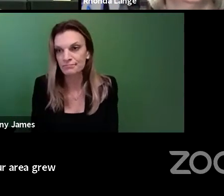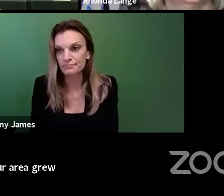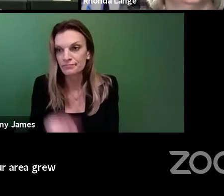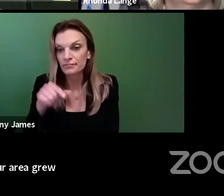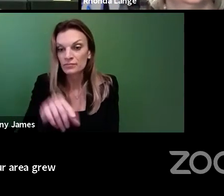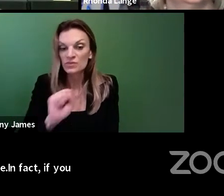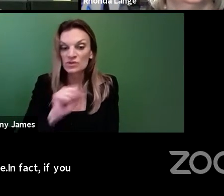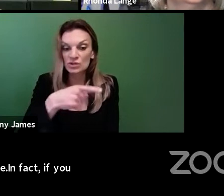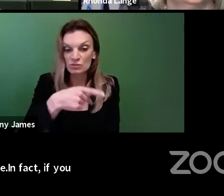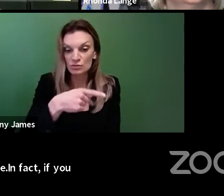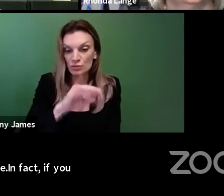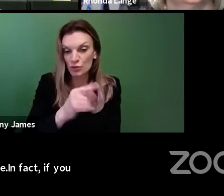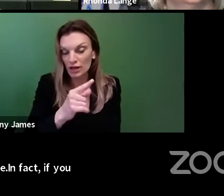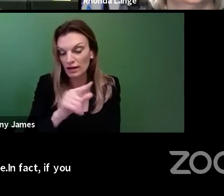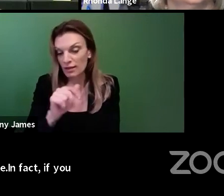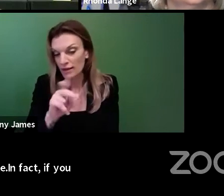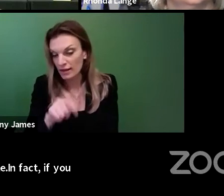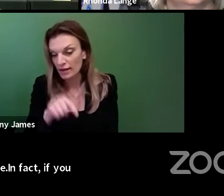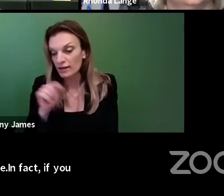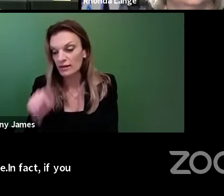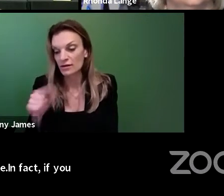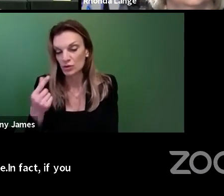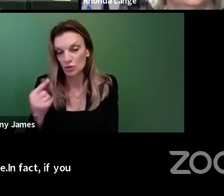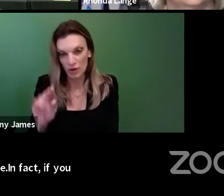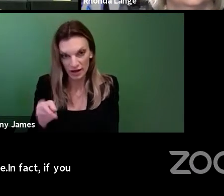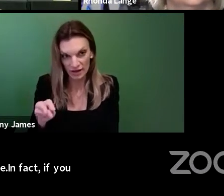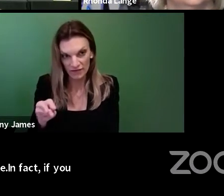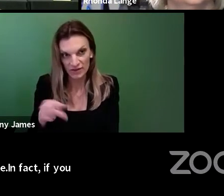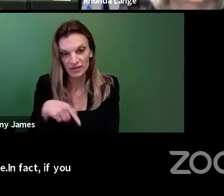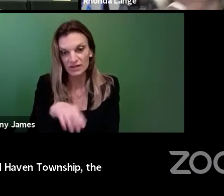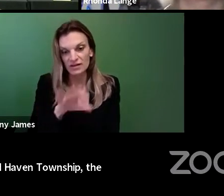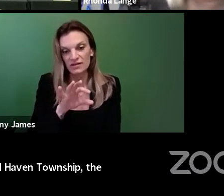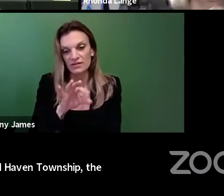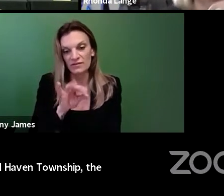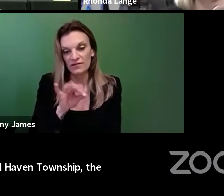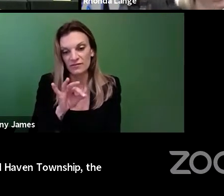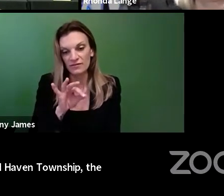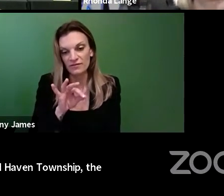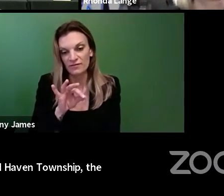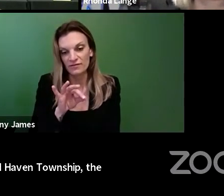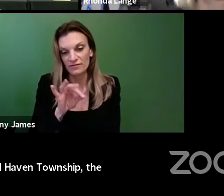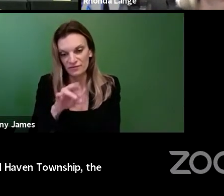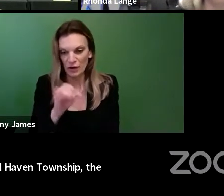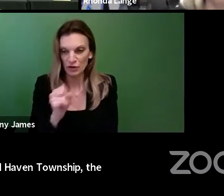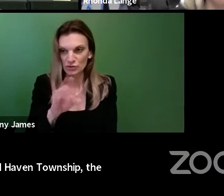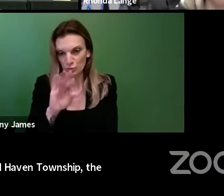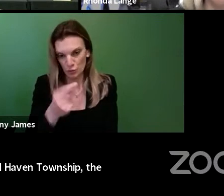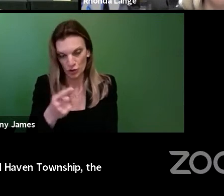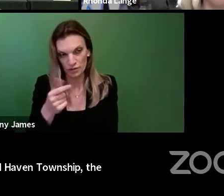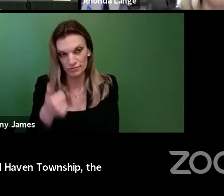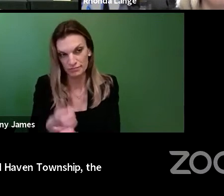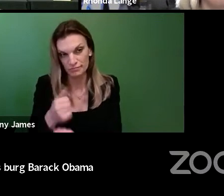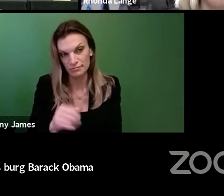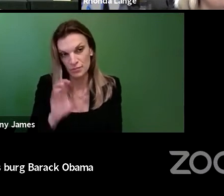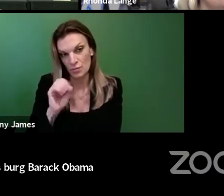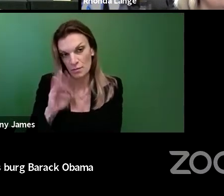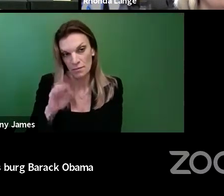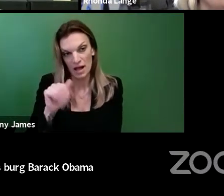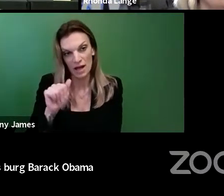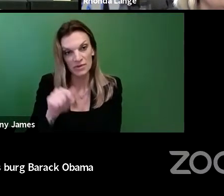Township, Grand Haven Township, the city of Grand Haven and Ferrisburg, Barack Obama carried all that in